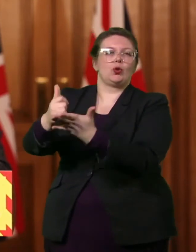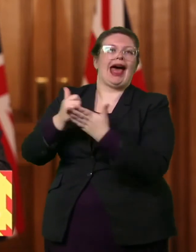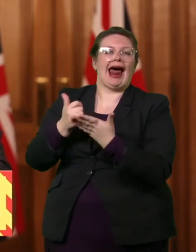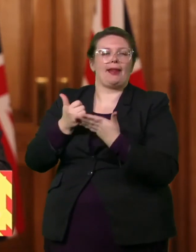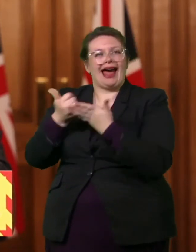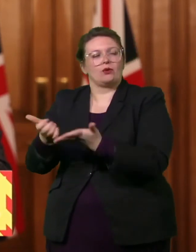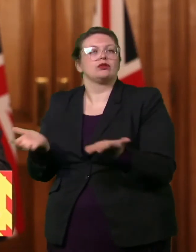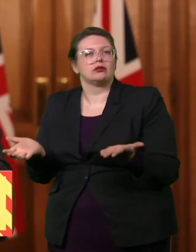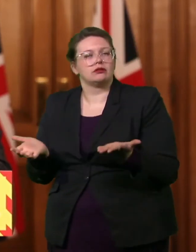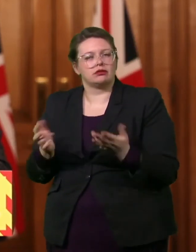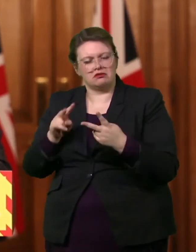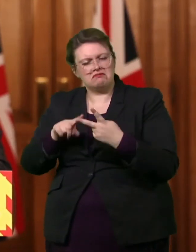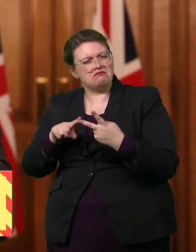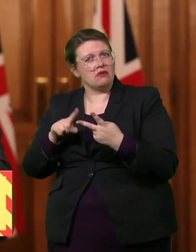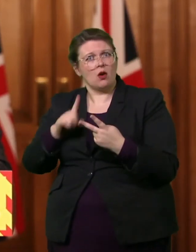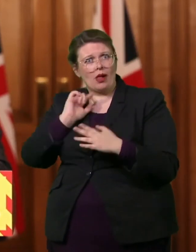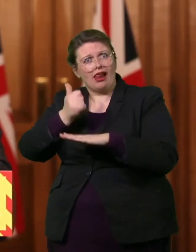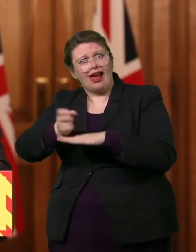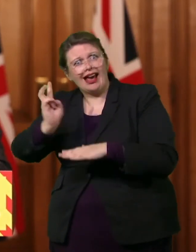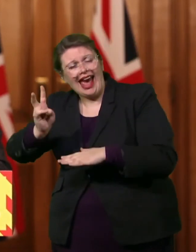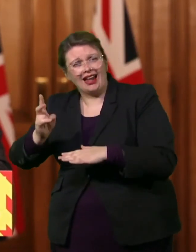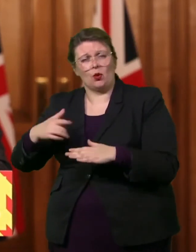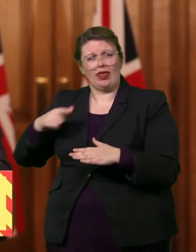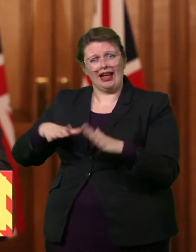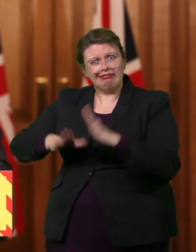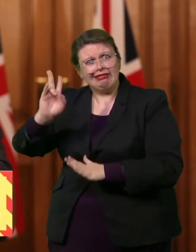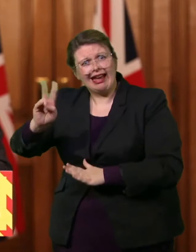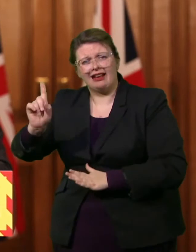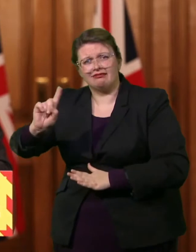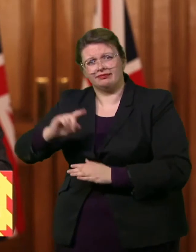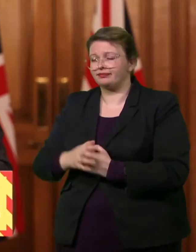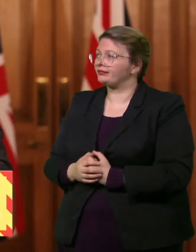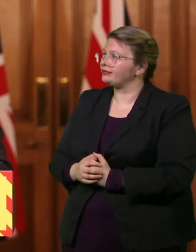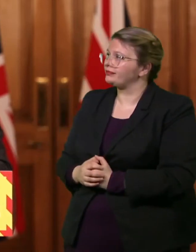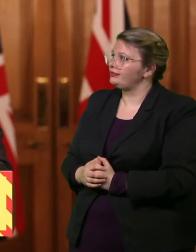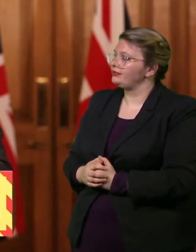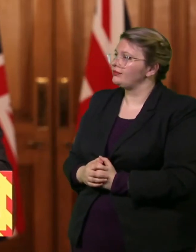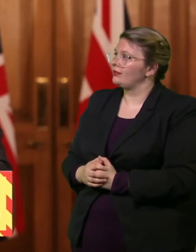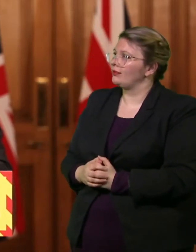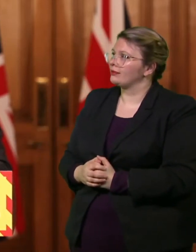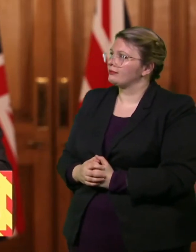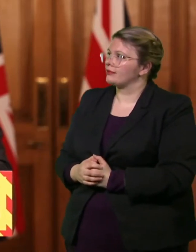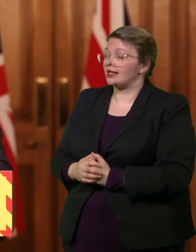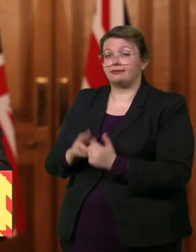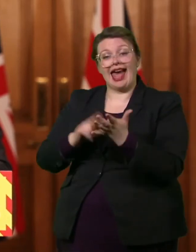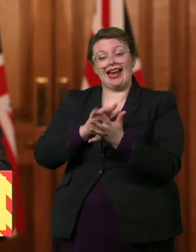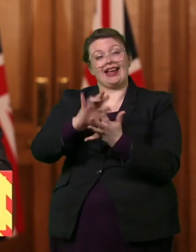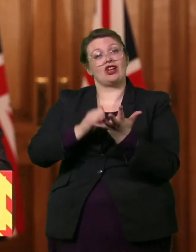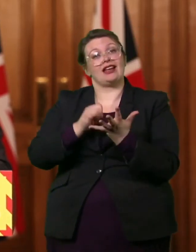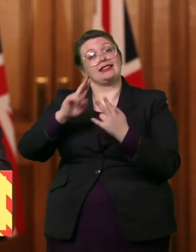is an incredibly important question, and there's a huge amount of support being put in place to ensure that